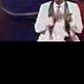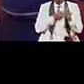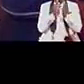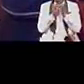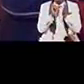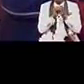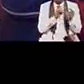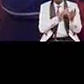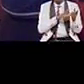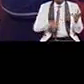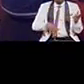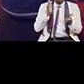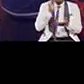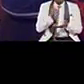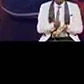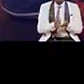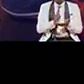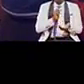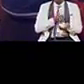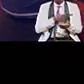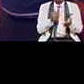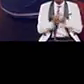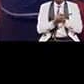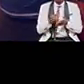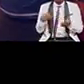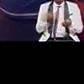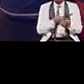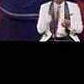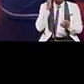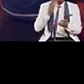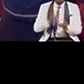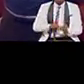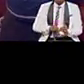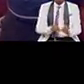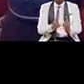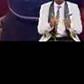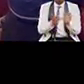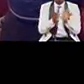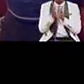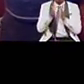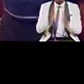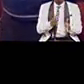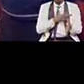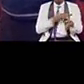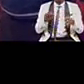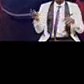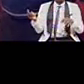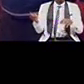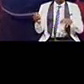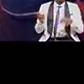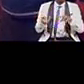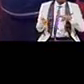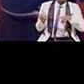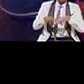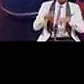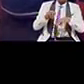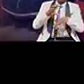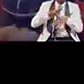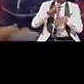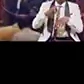that we will disciple Christians as well as multiply the church of the living God.